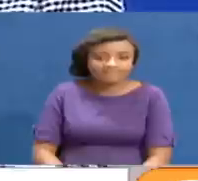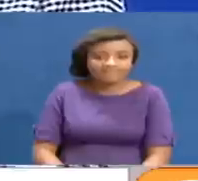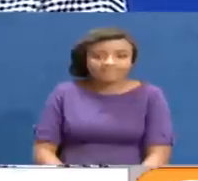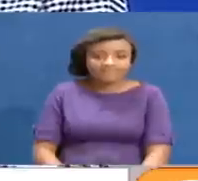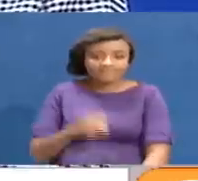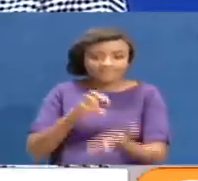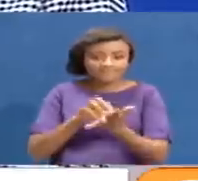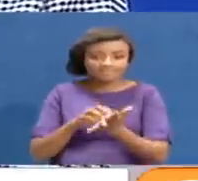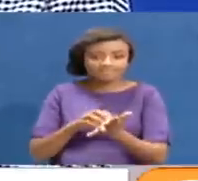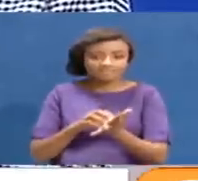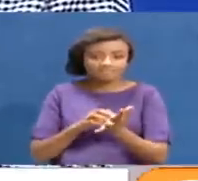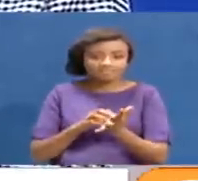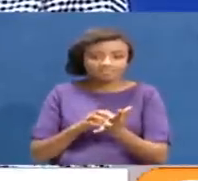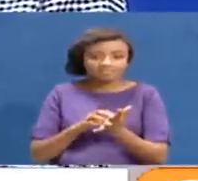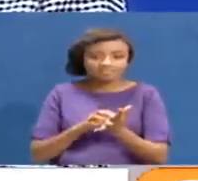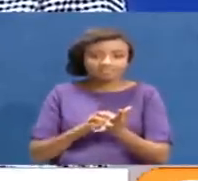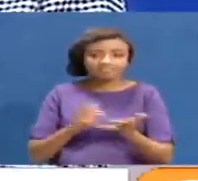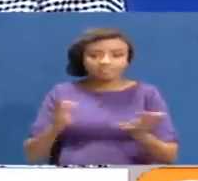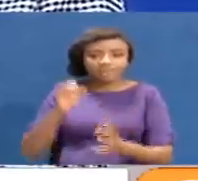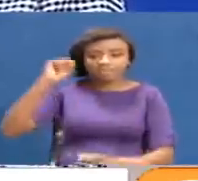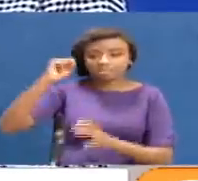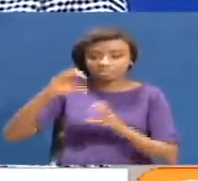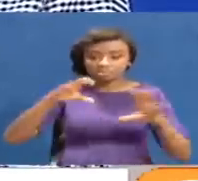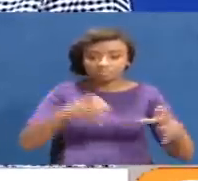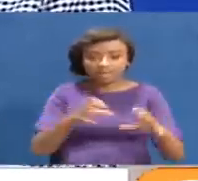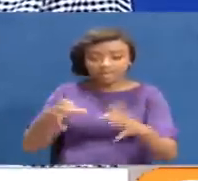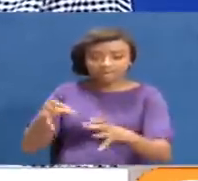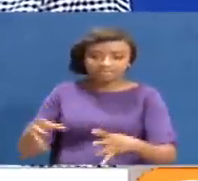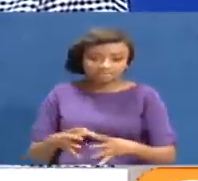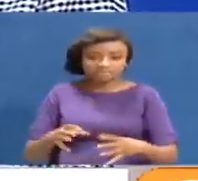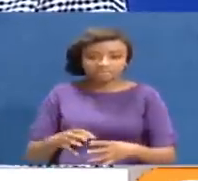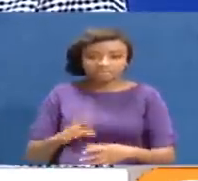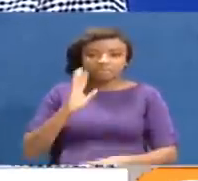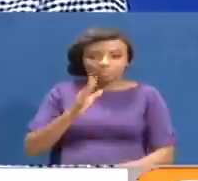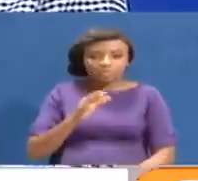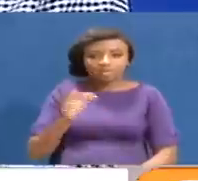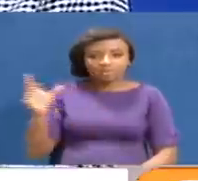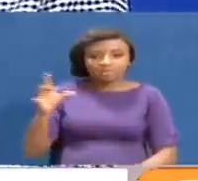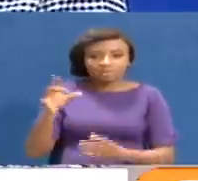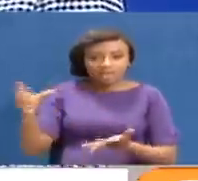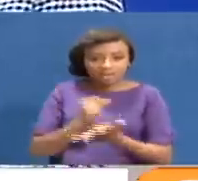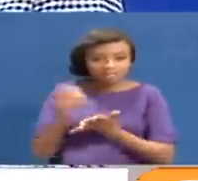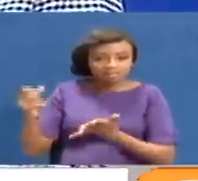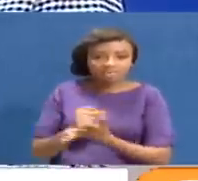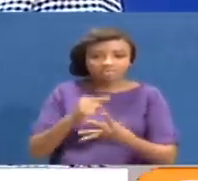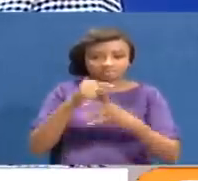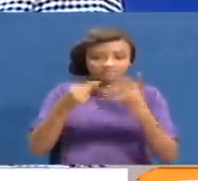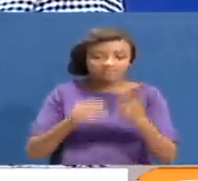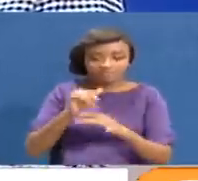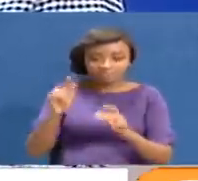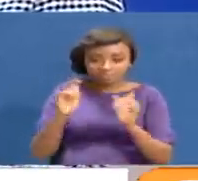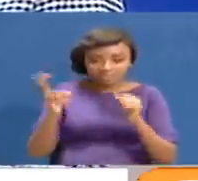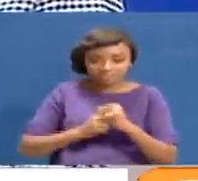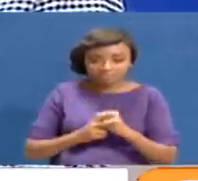the situation where the political parties would appoint four out of the seven,